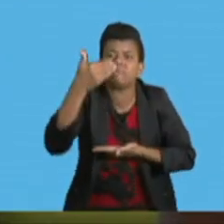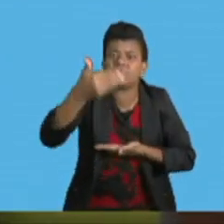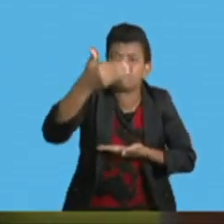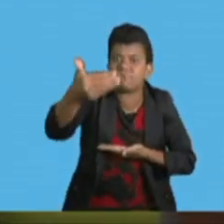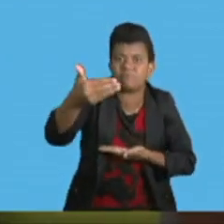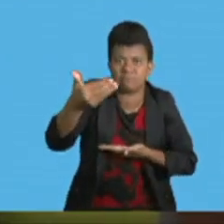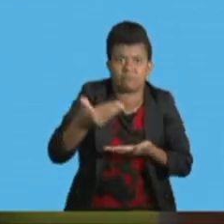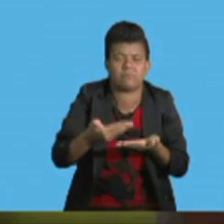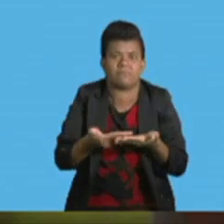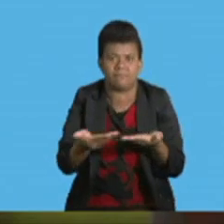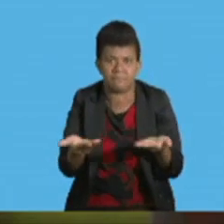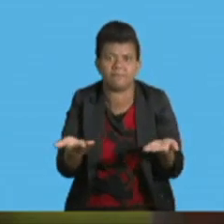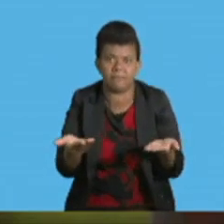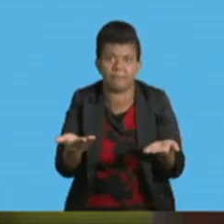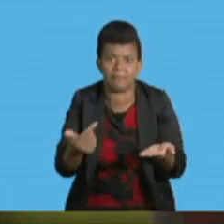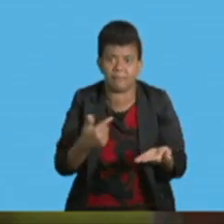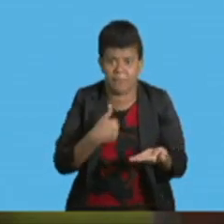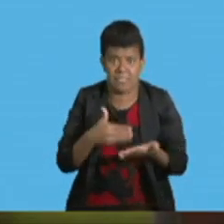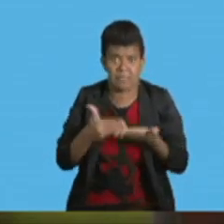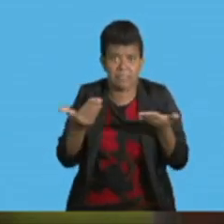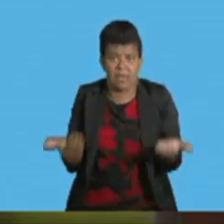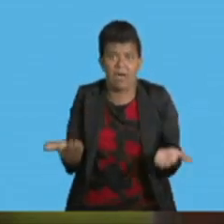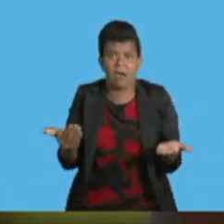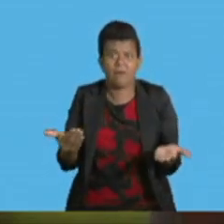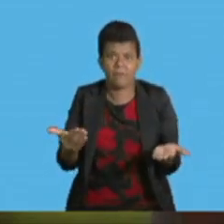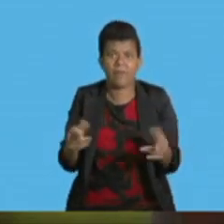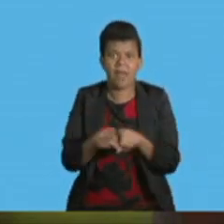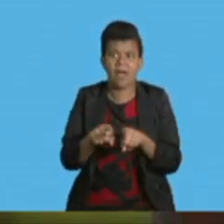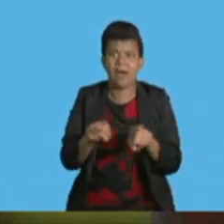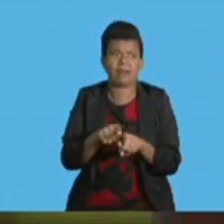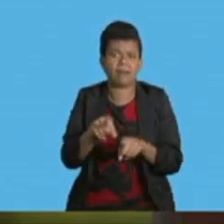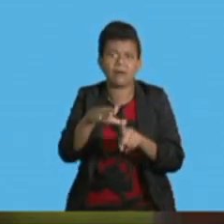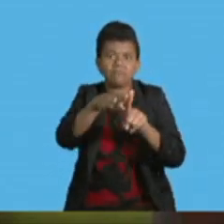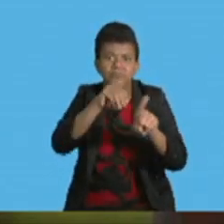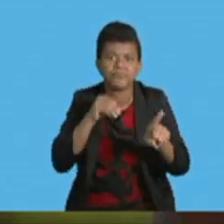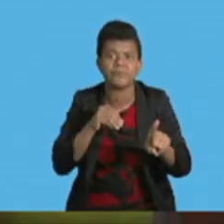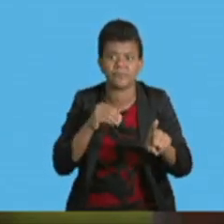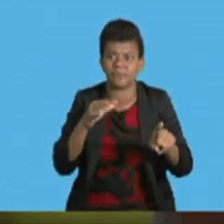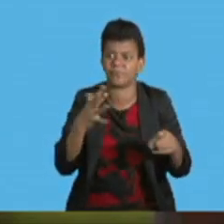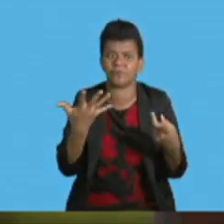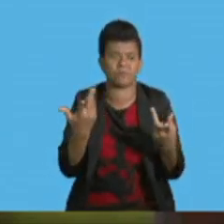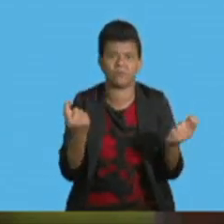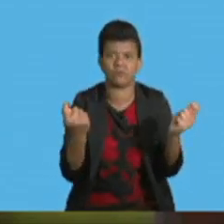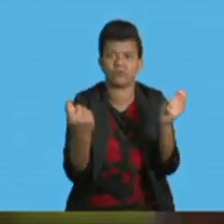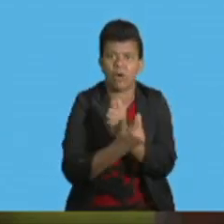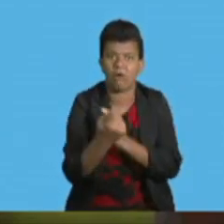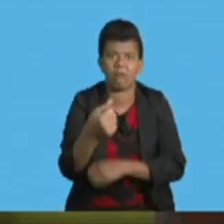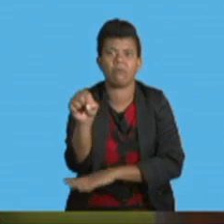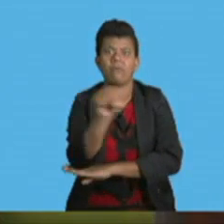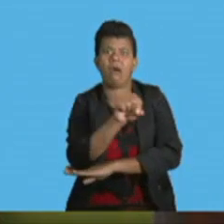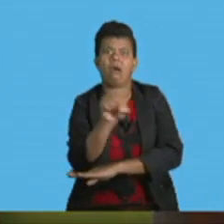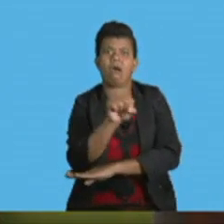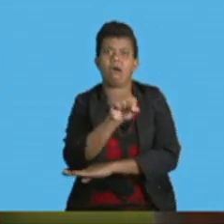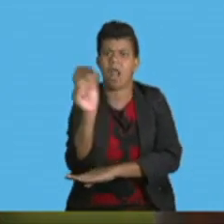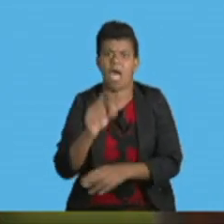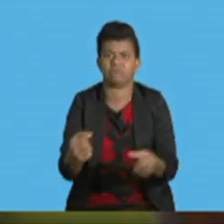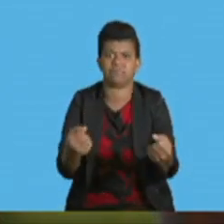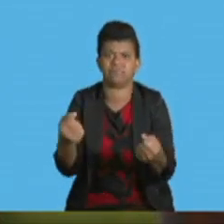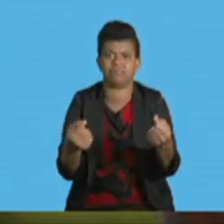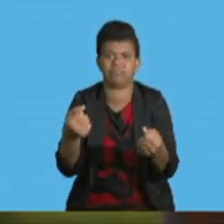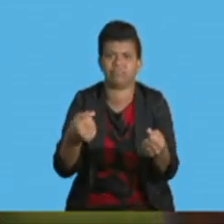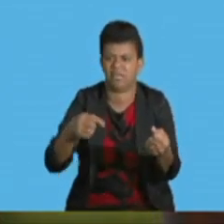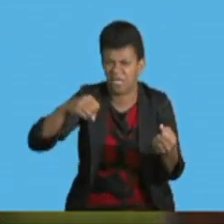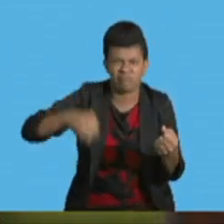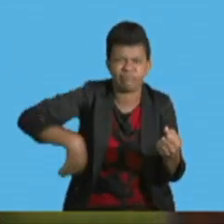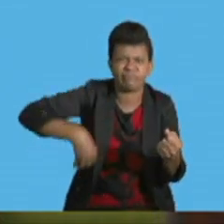electricity into areas such as transport with electrical vehicles as a major way to reduce greenhouse gas emissions, and this will be